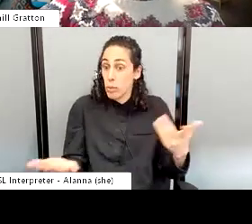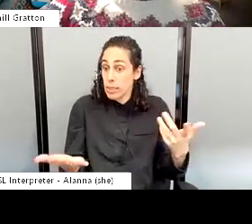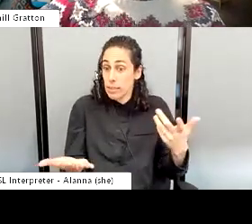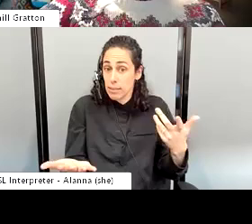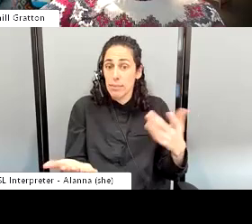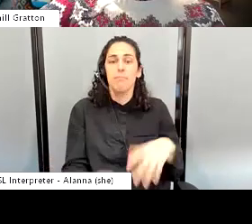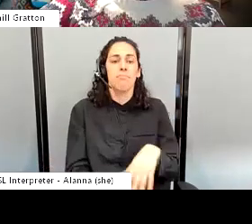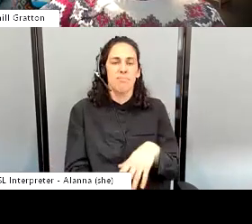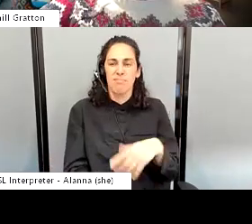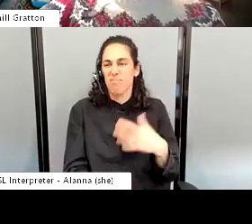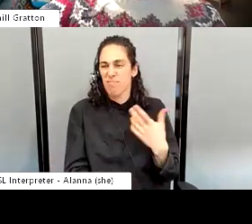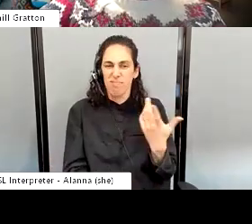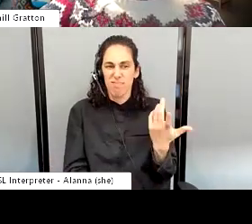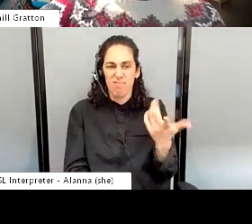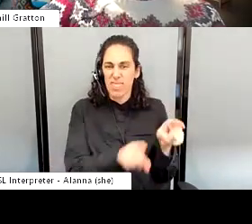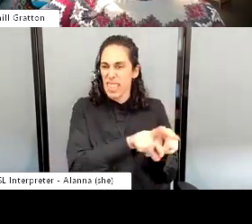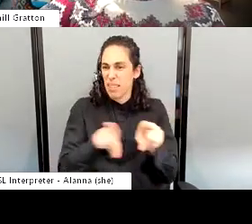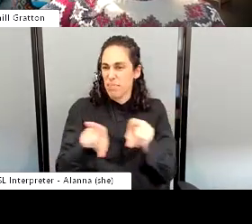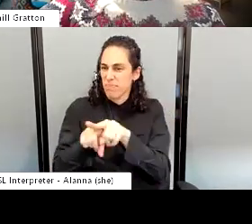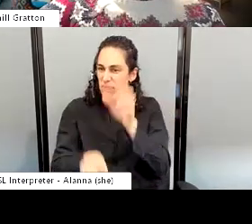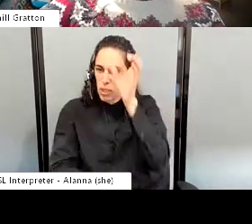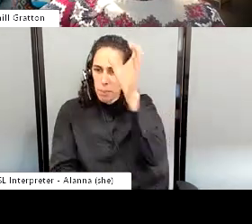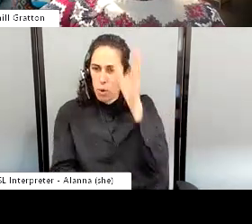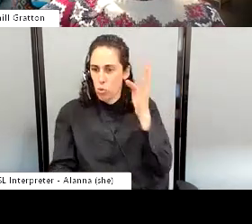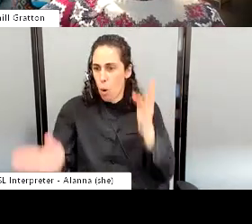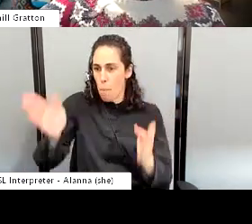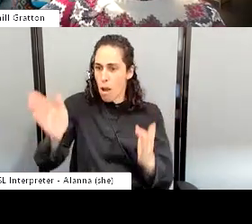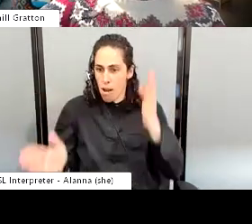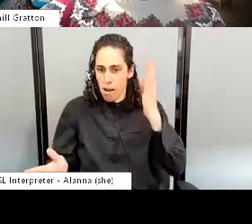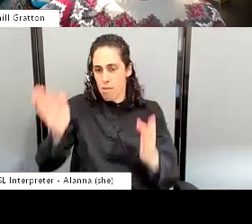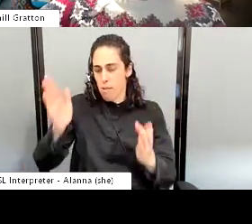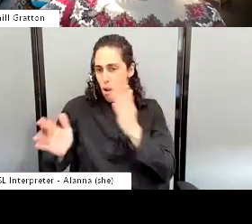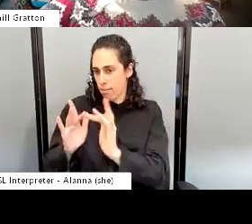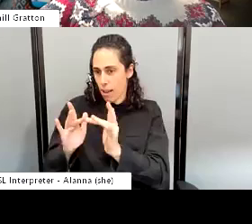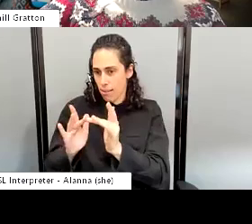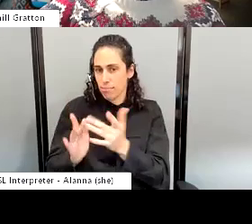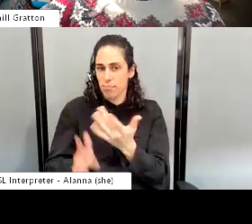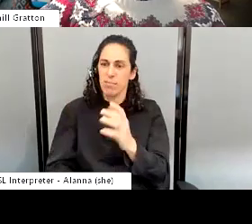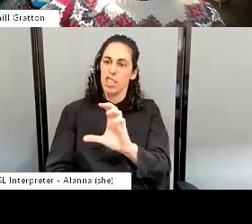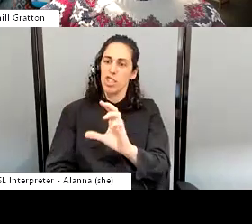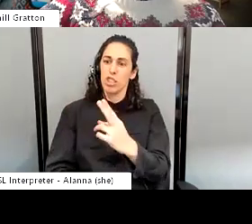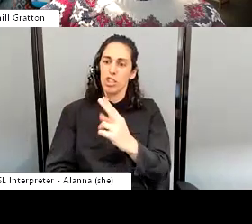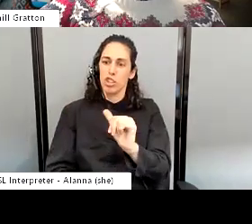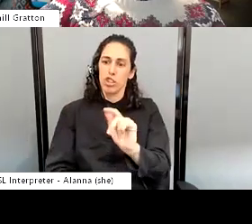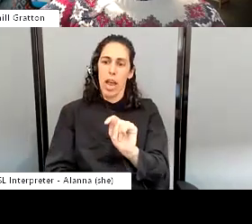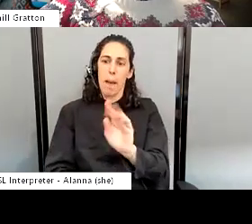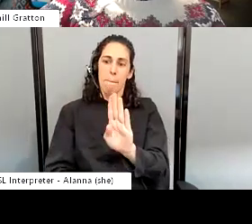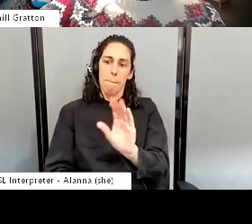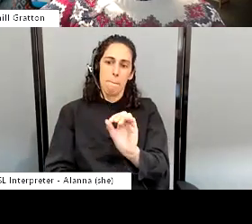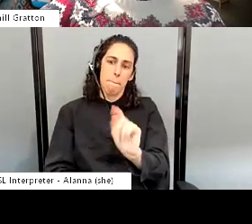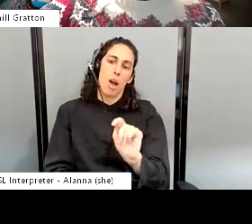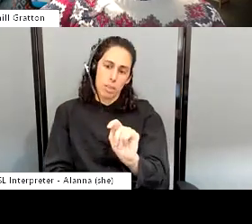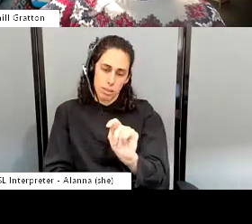it's something that has been created that can find things out for us, can do things for us. It can actually